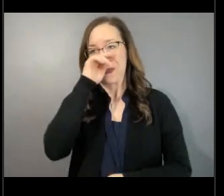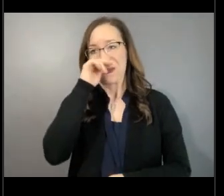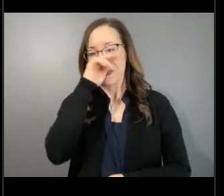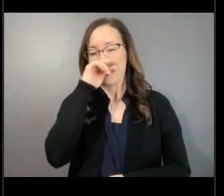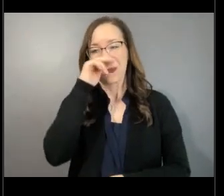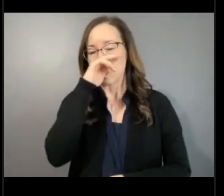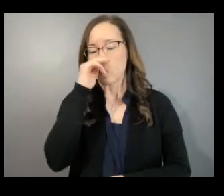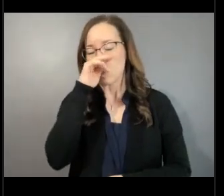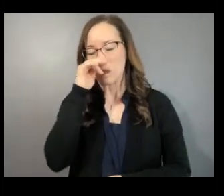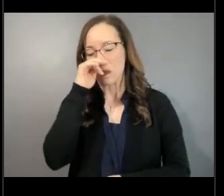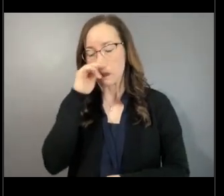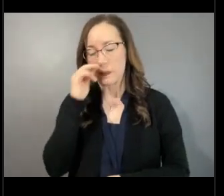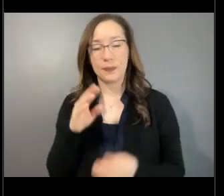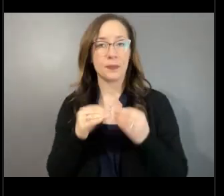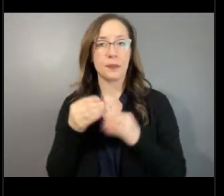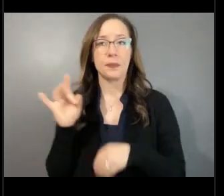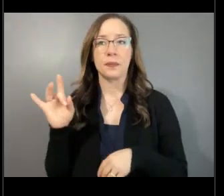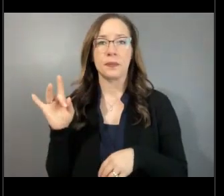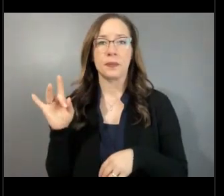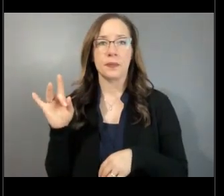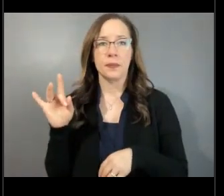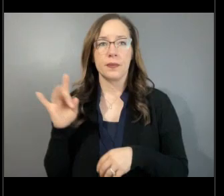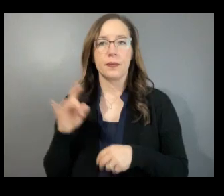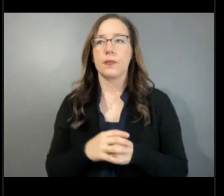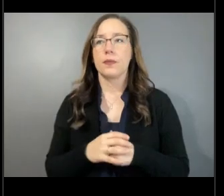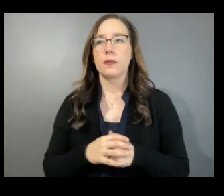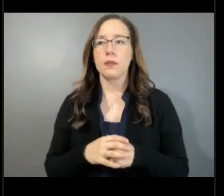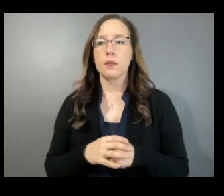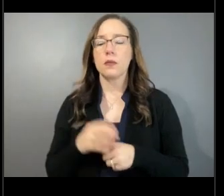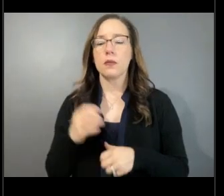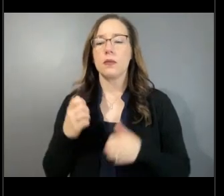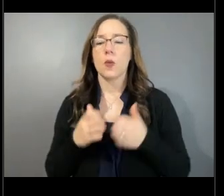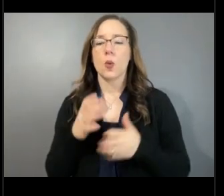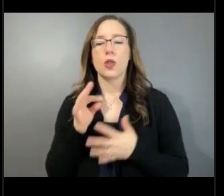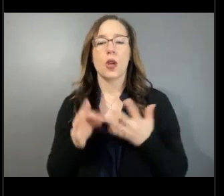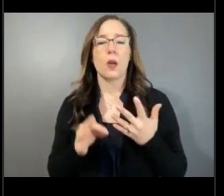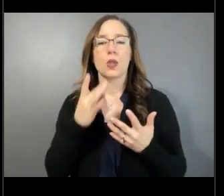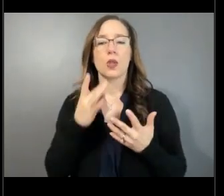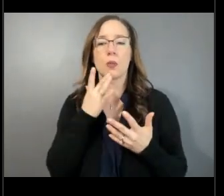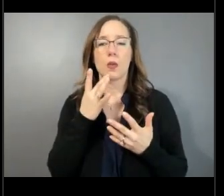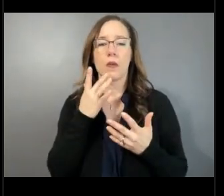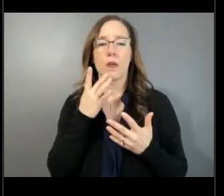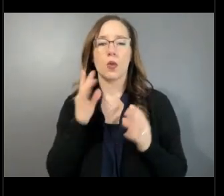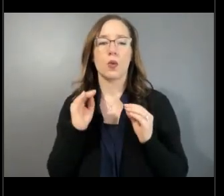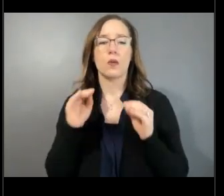Moving on to knowledge check 8. Which